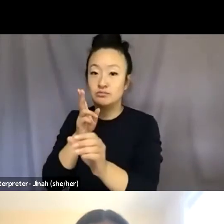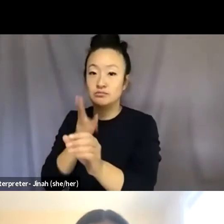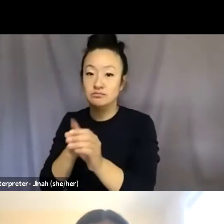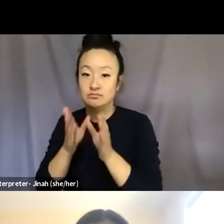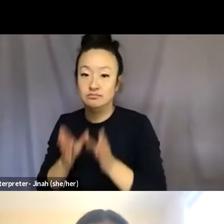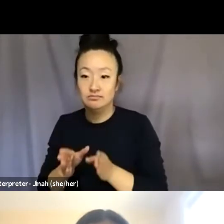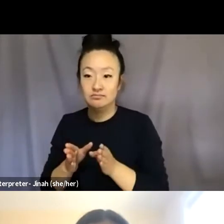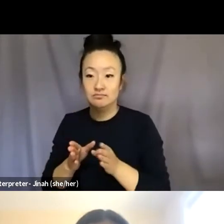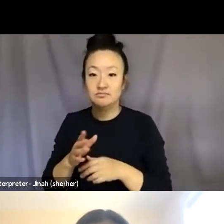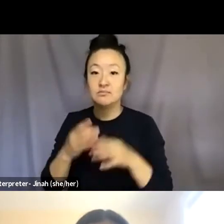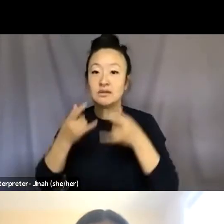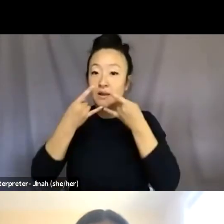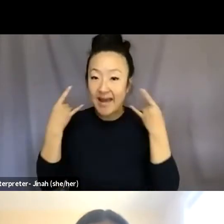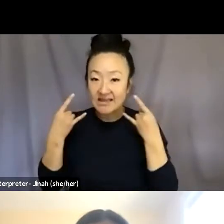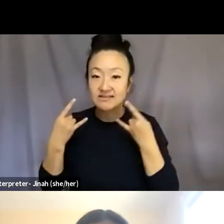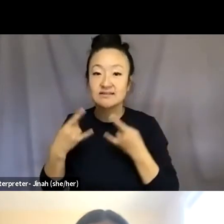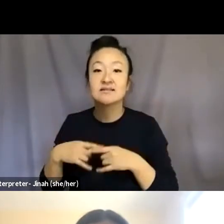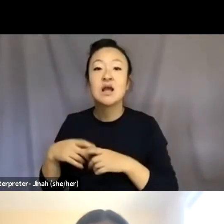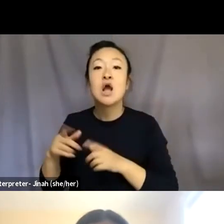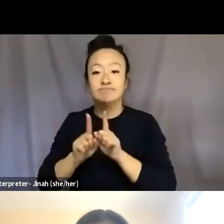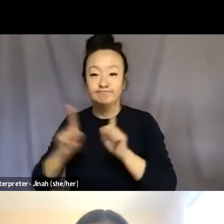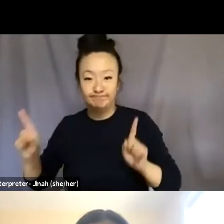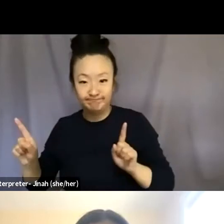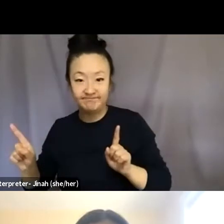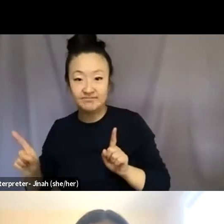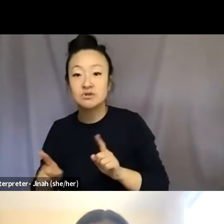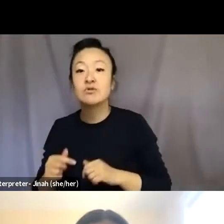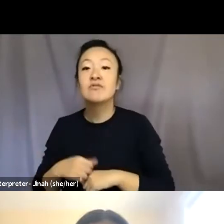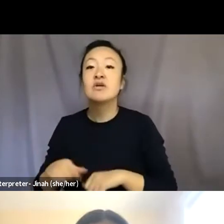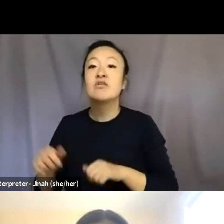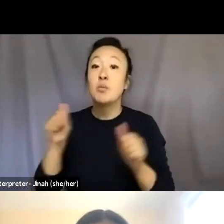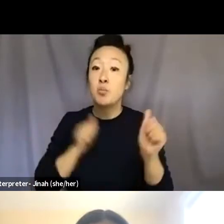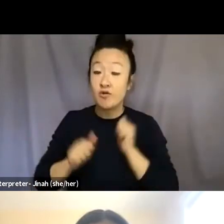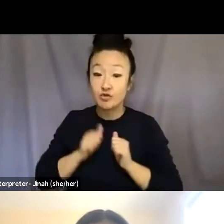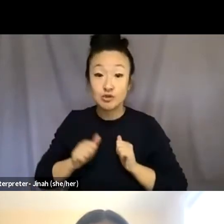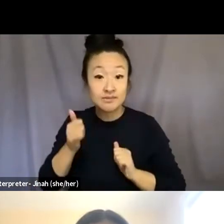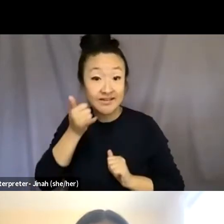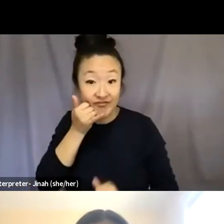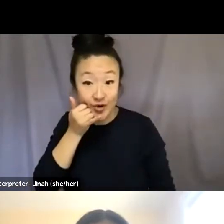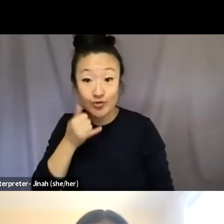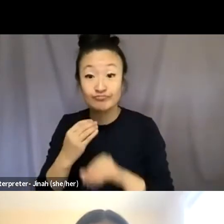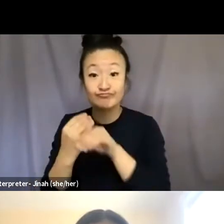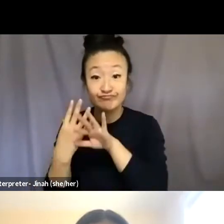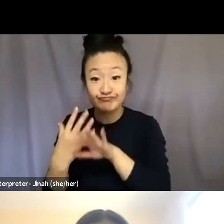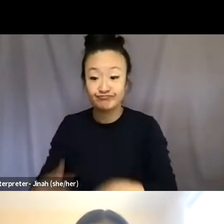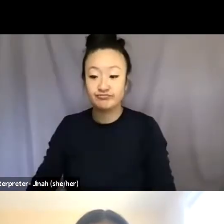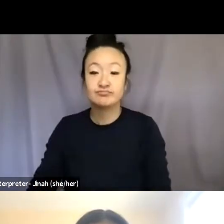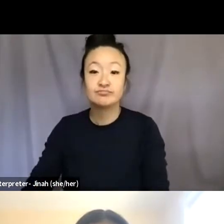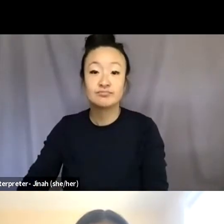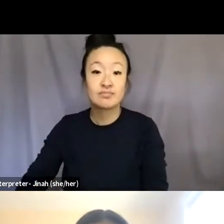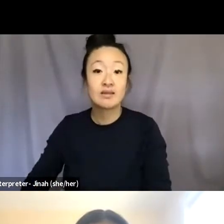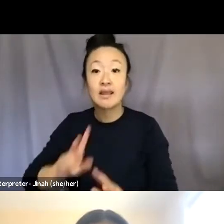and masked. We've made performances on the phone, we've had people in